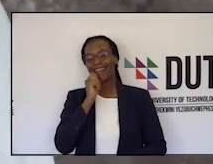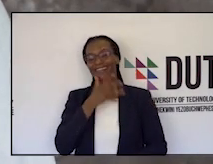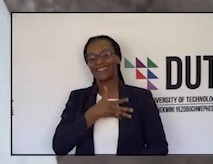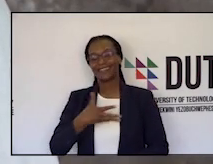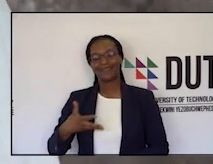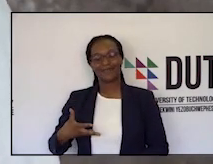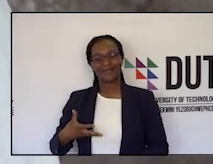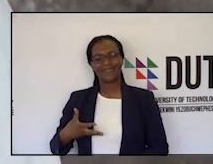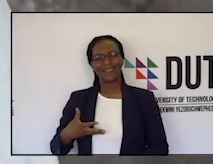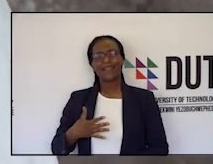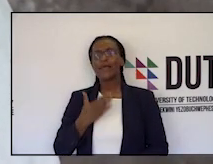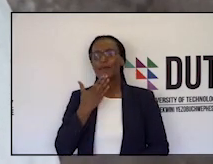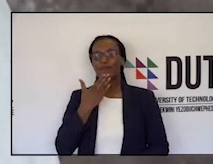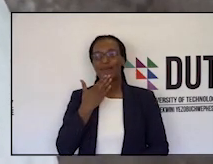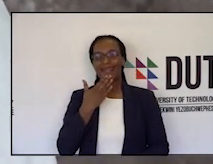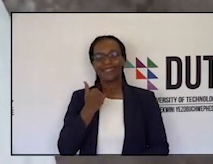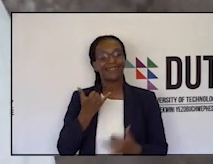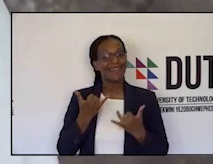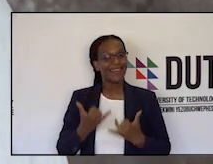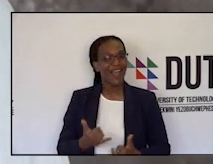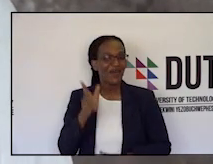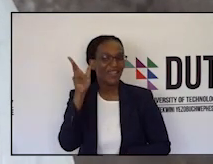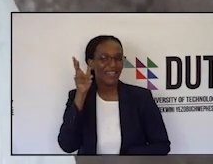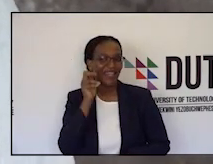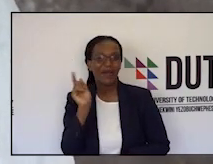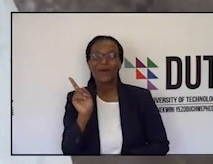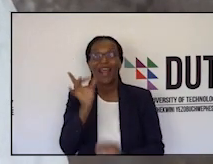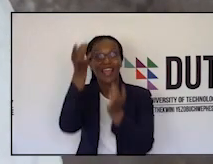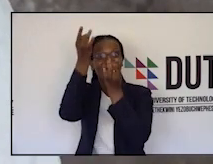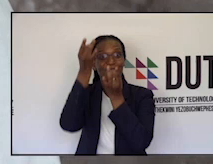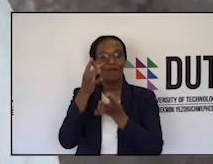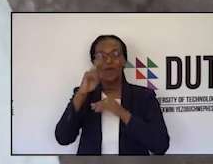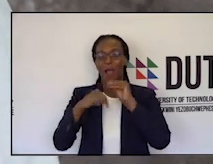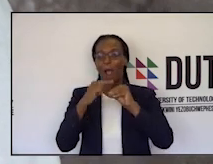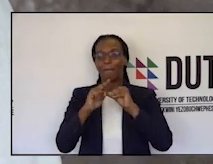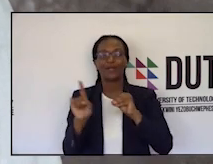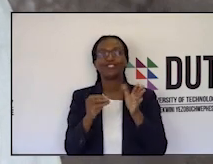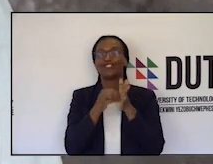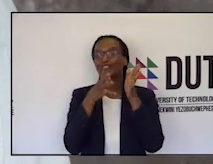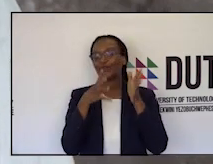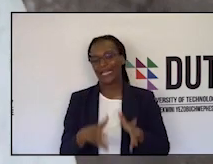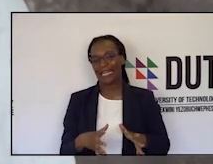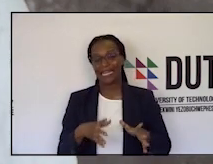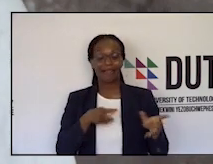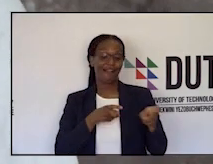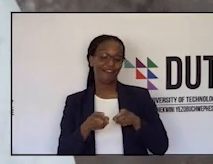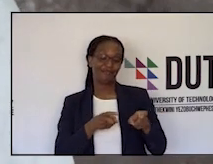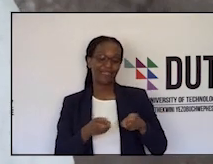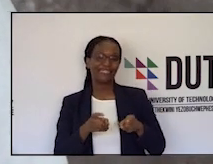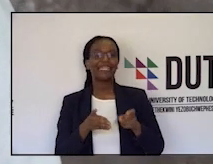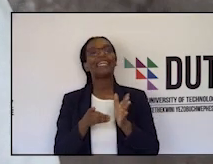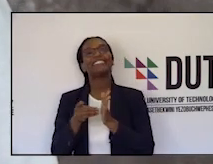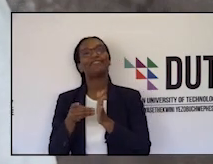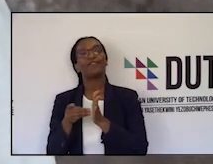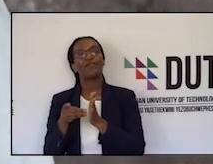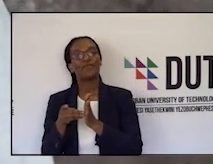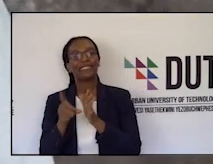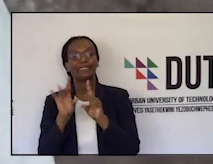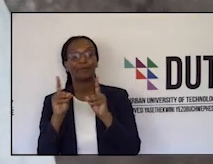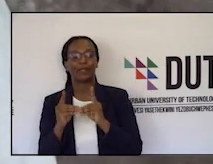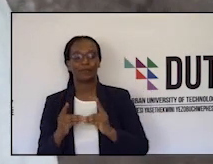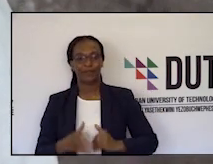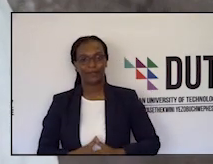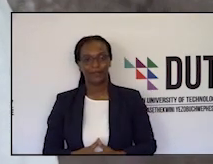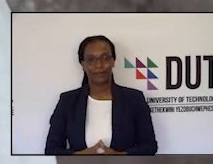gentlemen, could you please lend me your ears as I tell you a little bit about Student Governance and Development